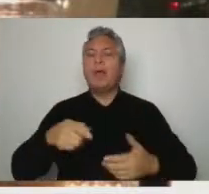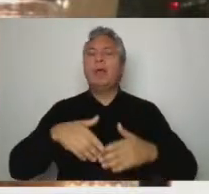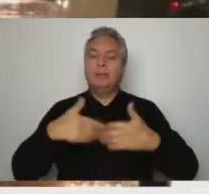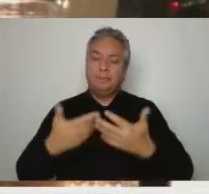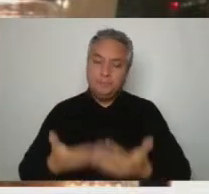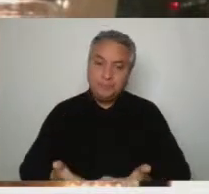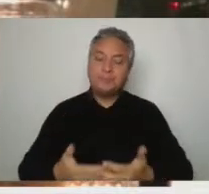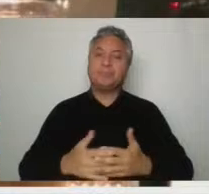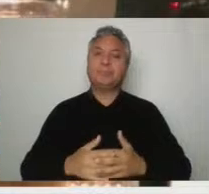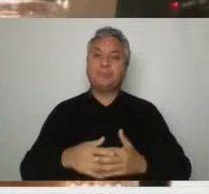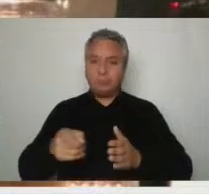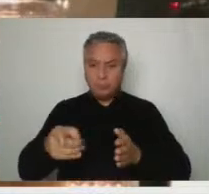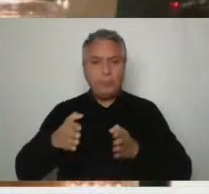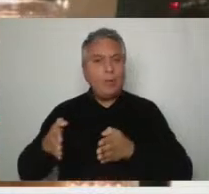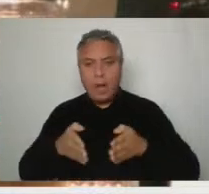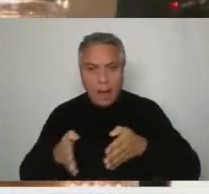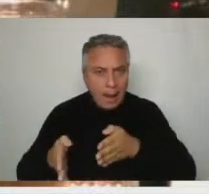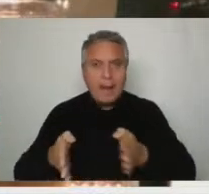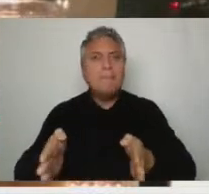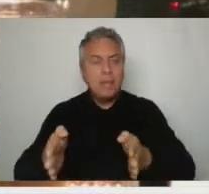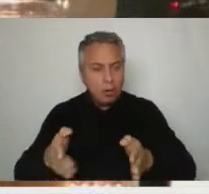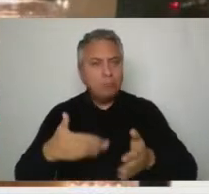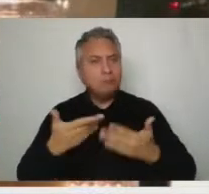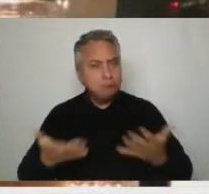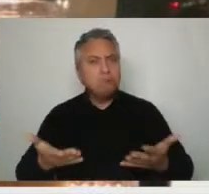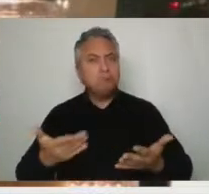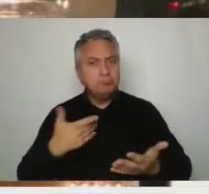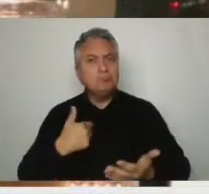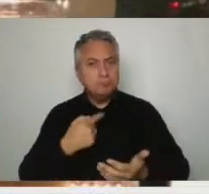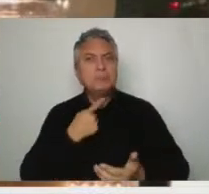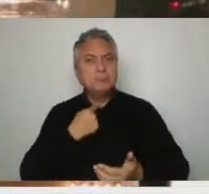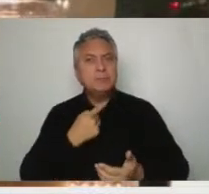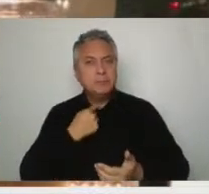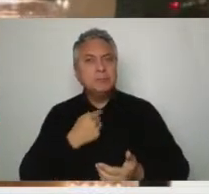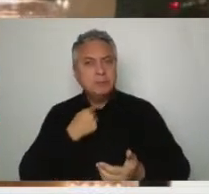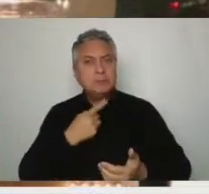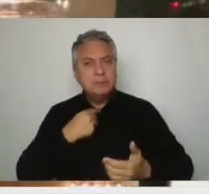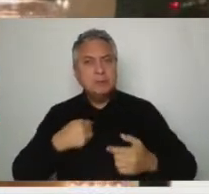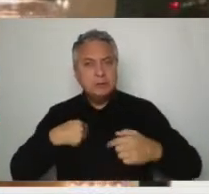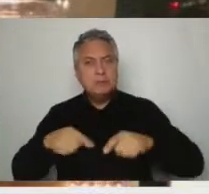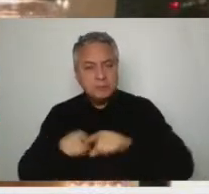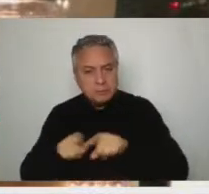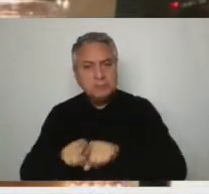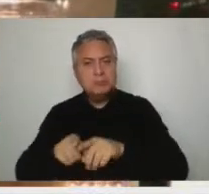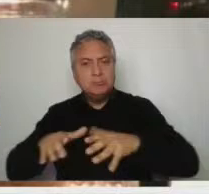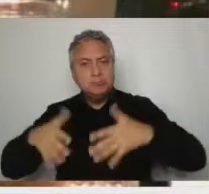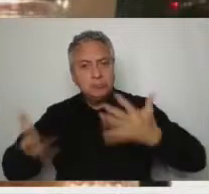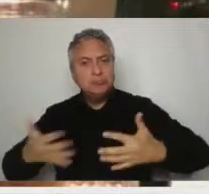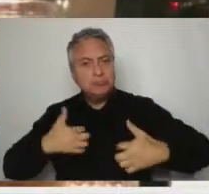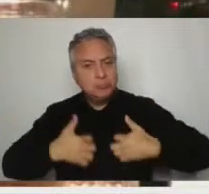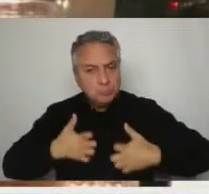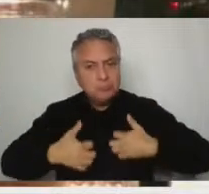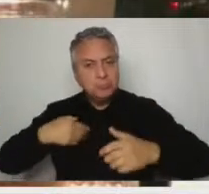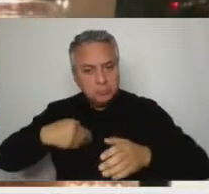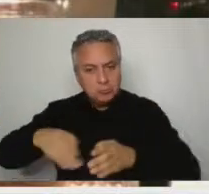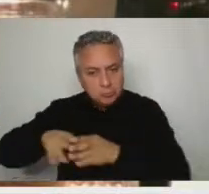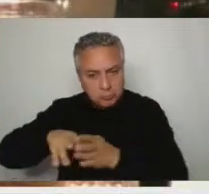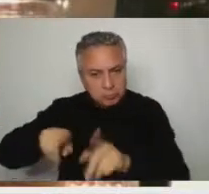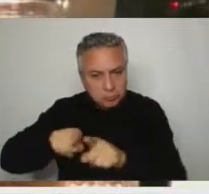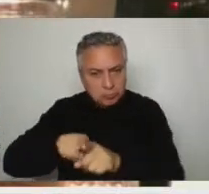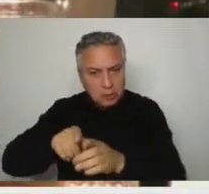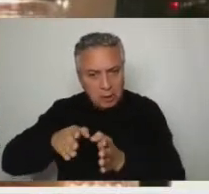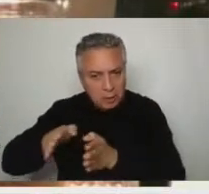shows interesting ways to thread in facing these challenges. This